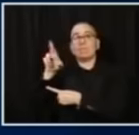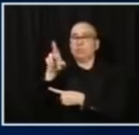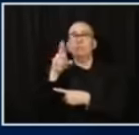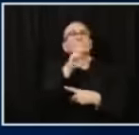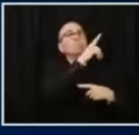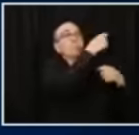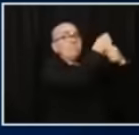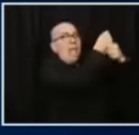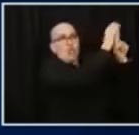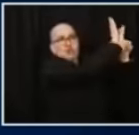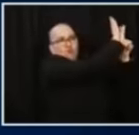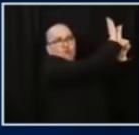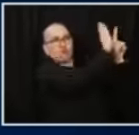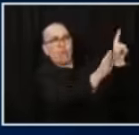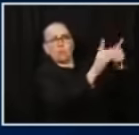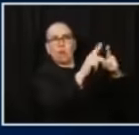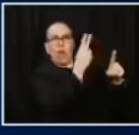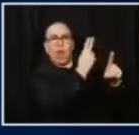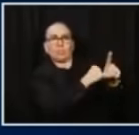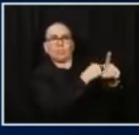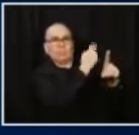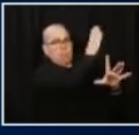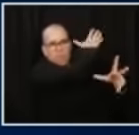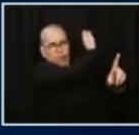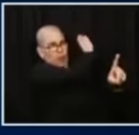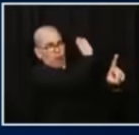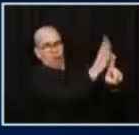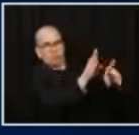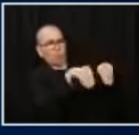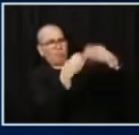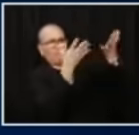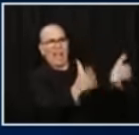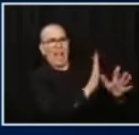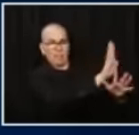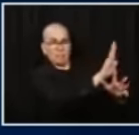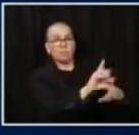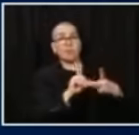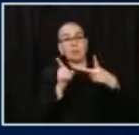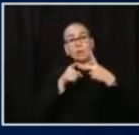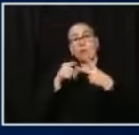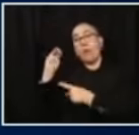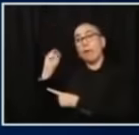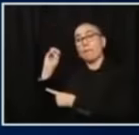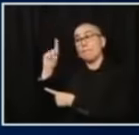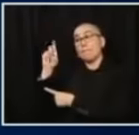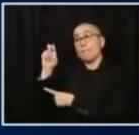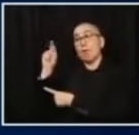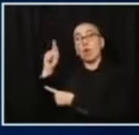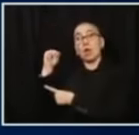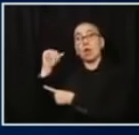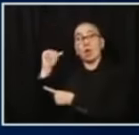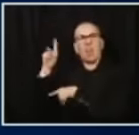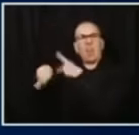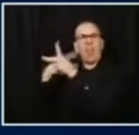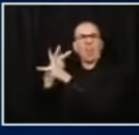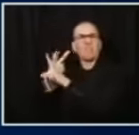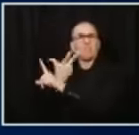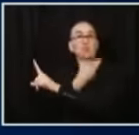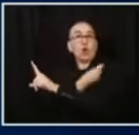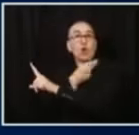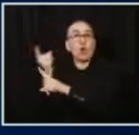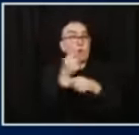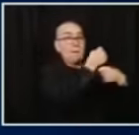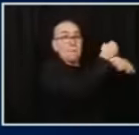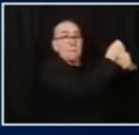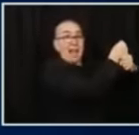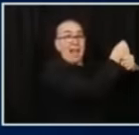So it'll be a direct link there. And for the Moderna vaccine, it will go from the manufacturer to McKesson